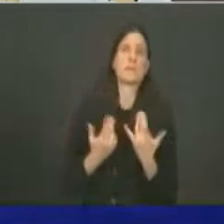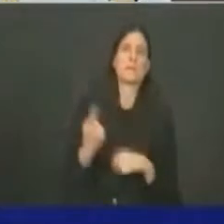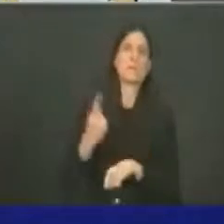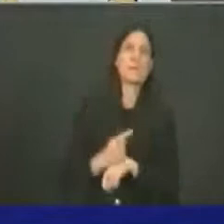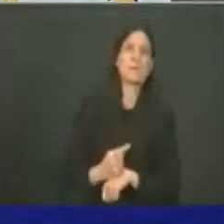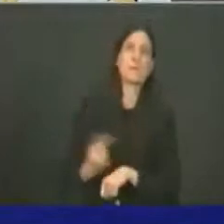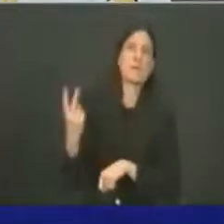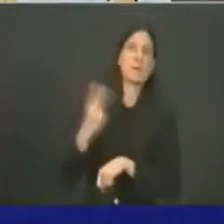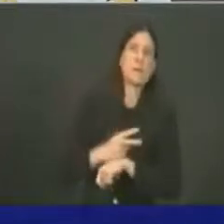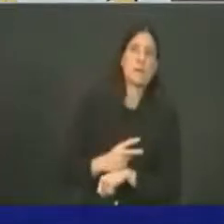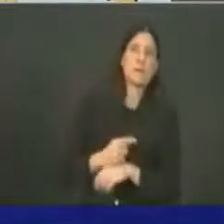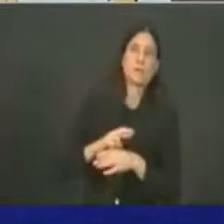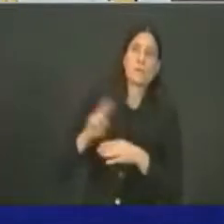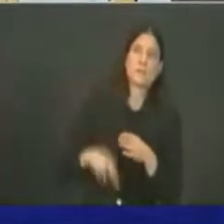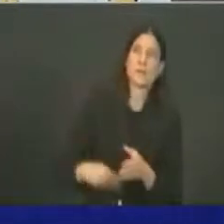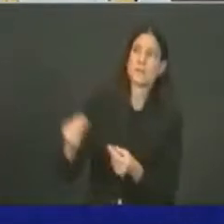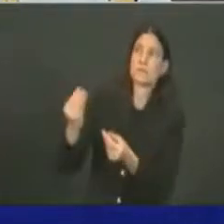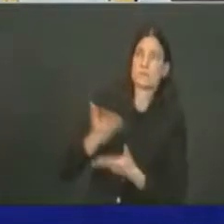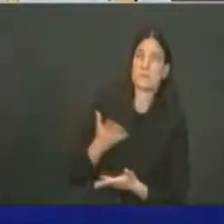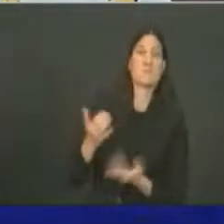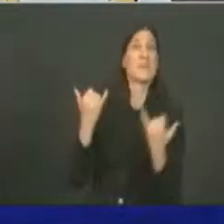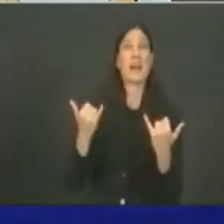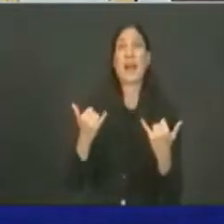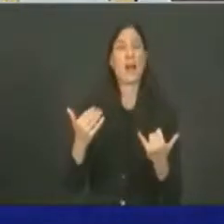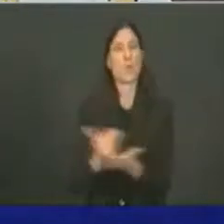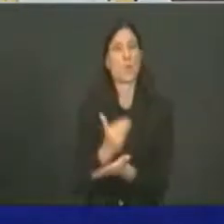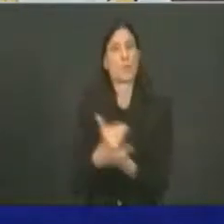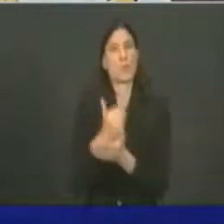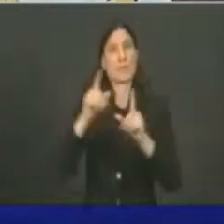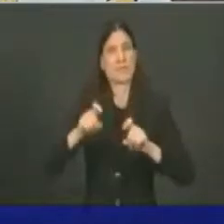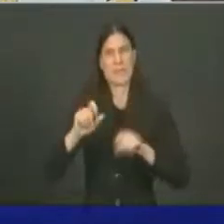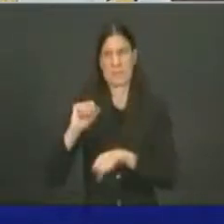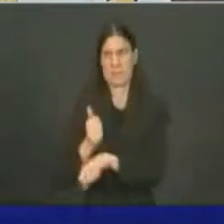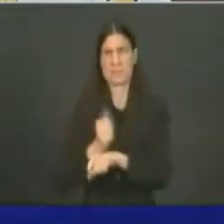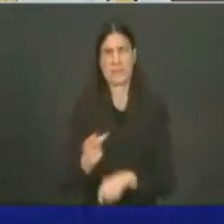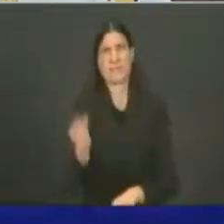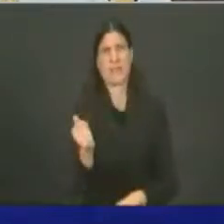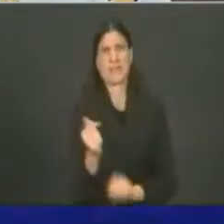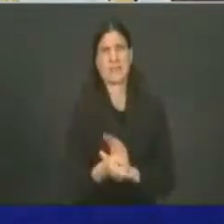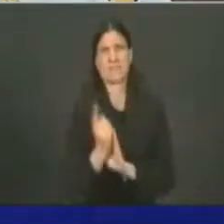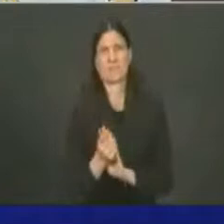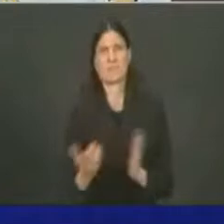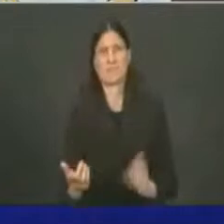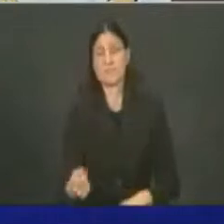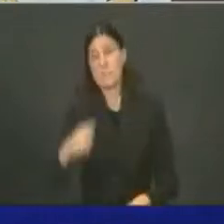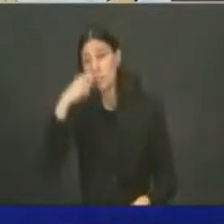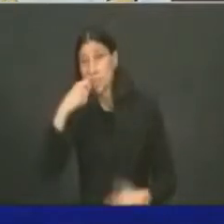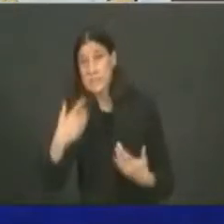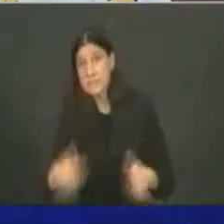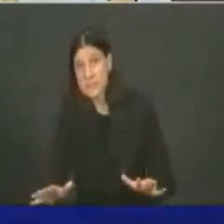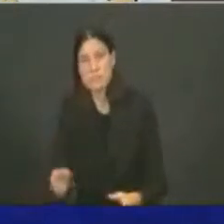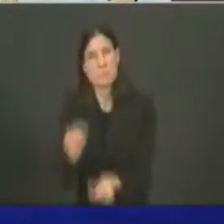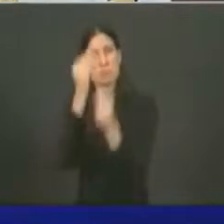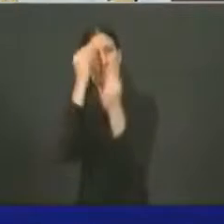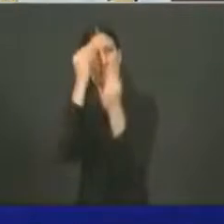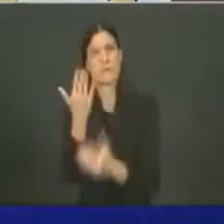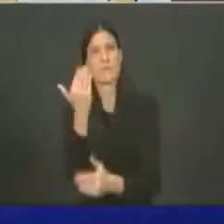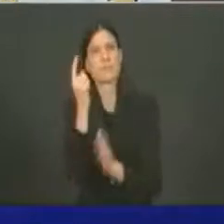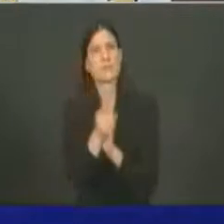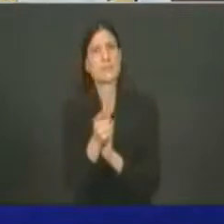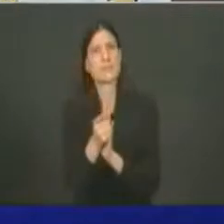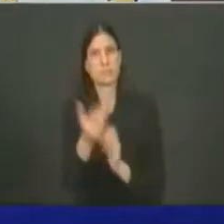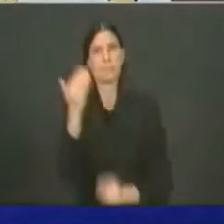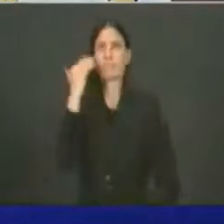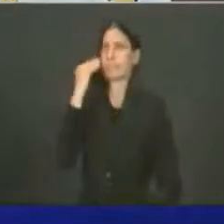the case anymore. This is a way to avoid long lines for waiting. You can just go on to the portal, schedule your